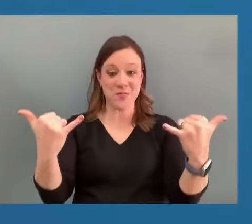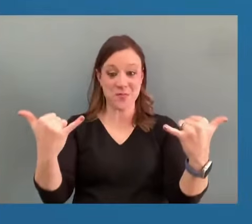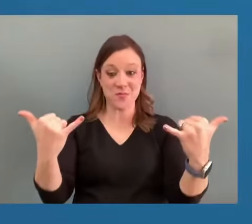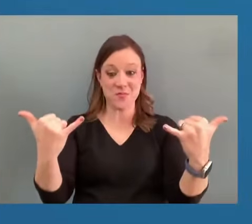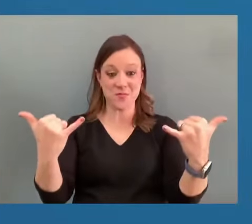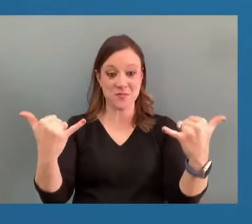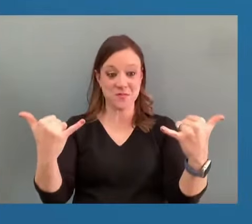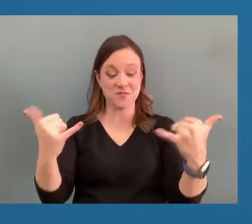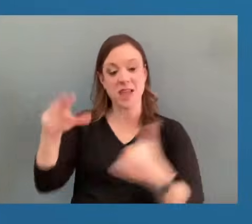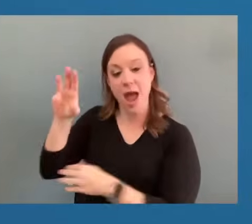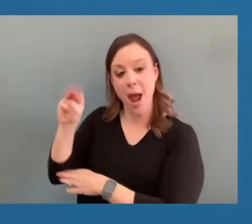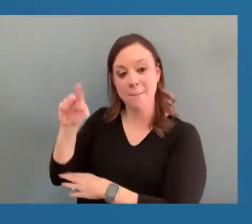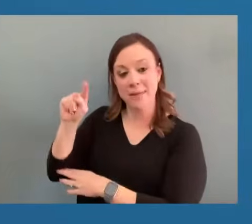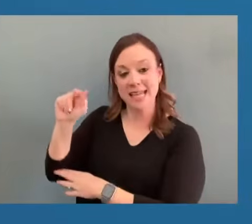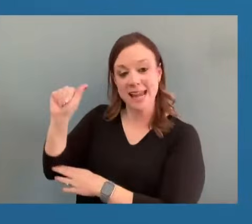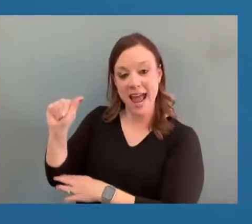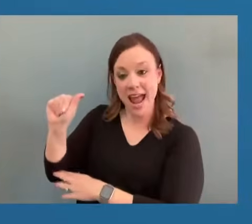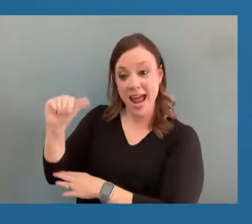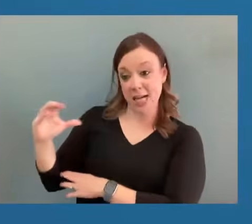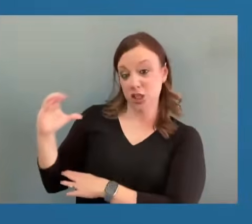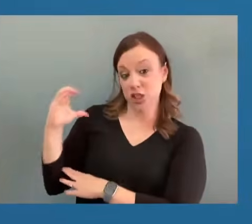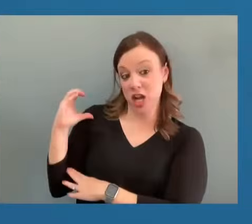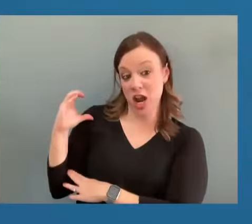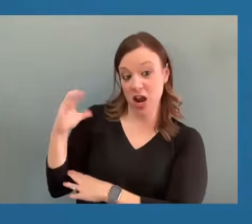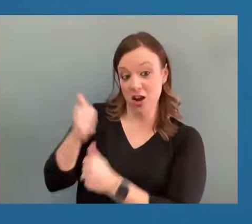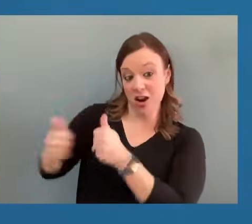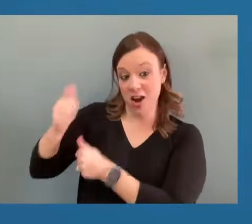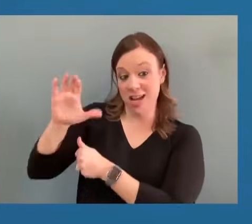our MTA Chair and CEO, Jano Lieber.